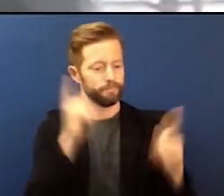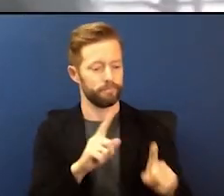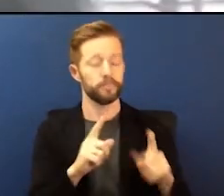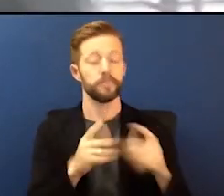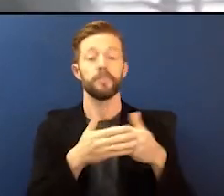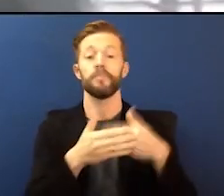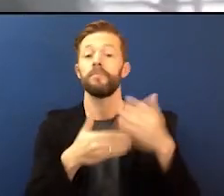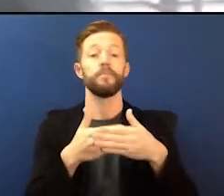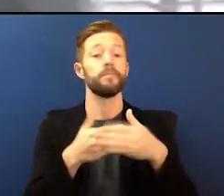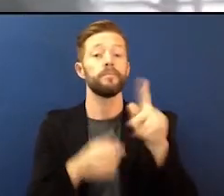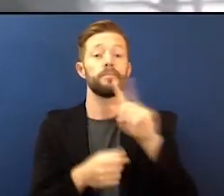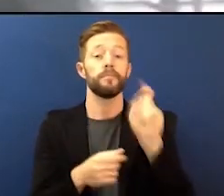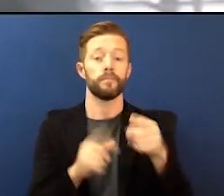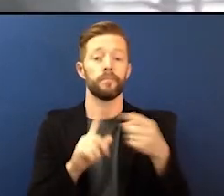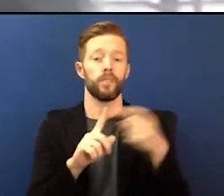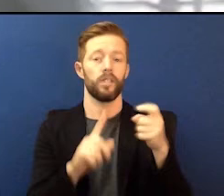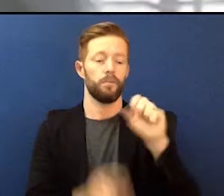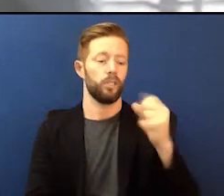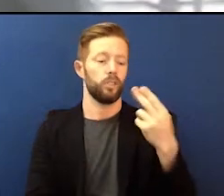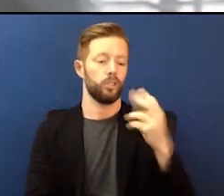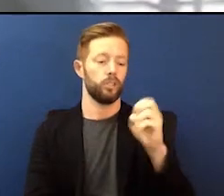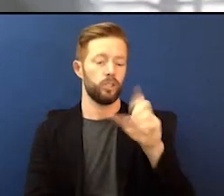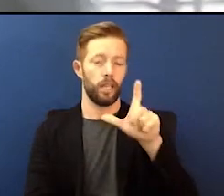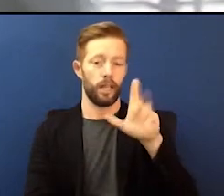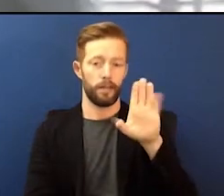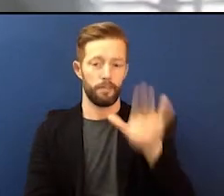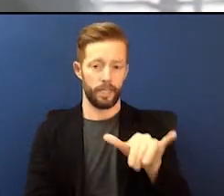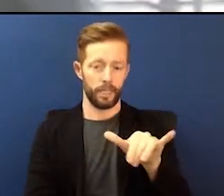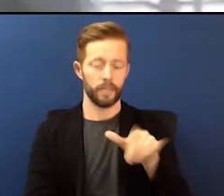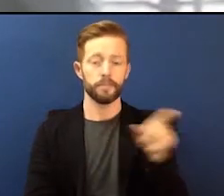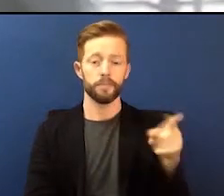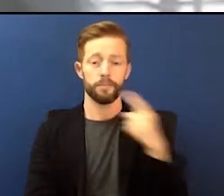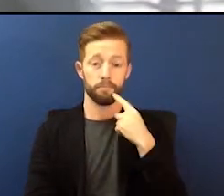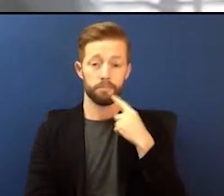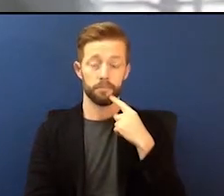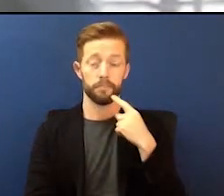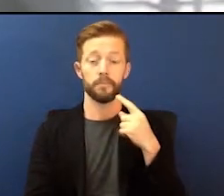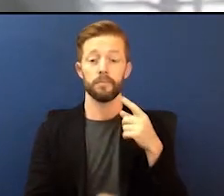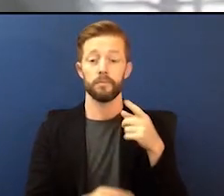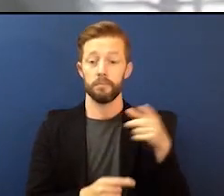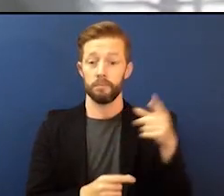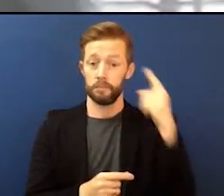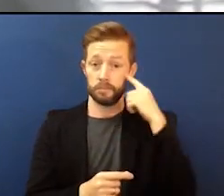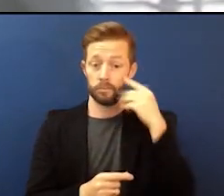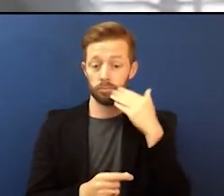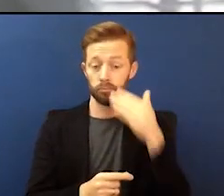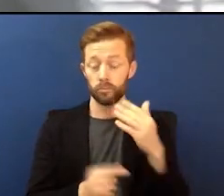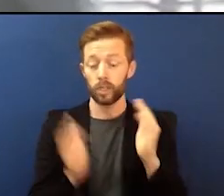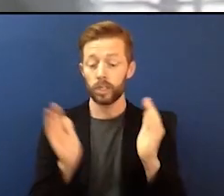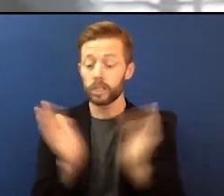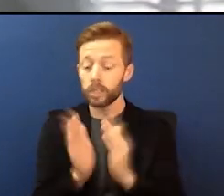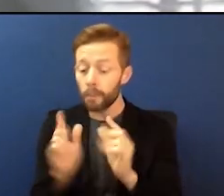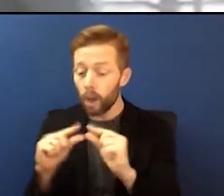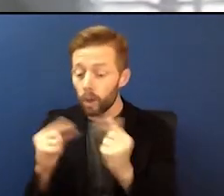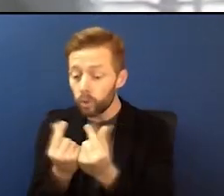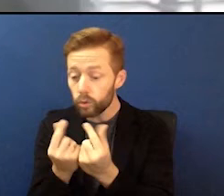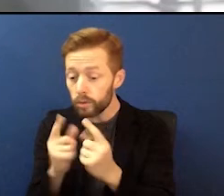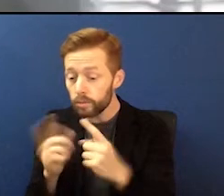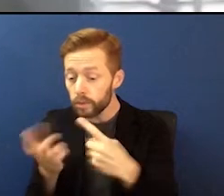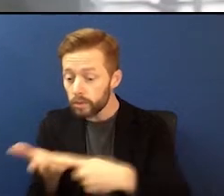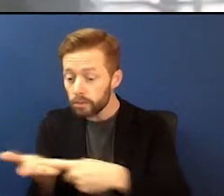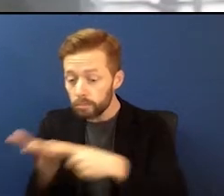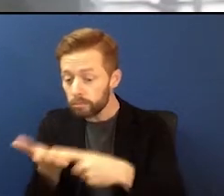I agree. My next question is from Shelby, and she would like to know whether you think it's better to use small